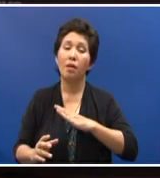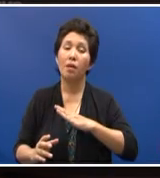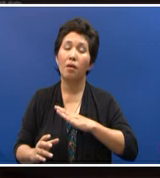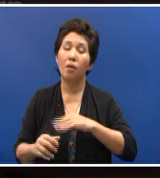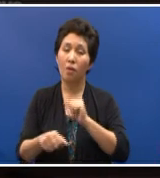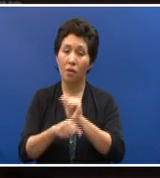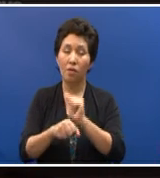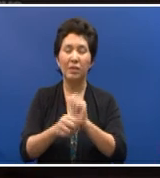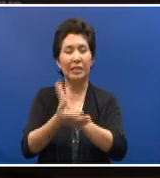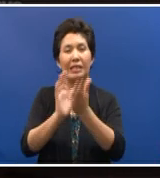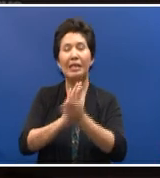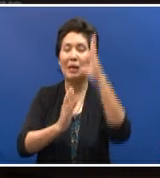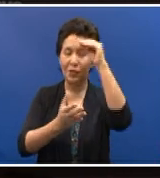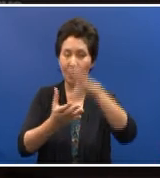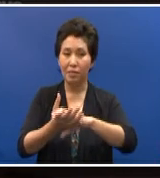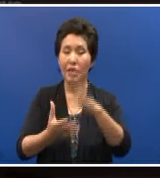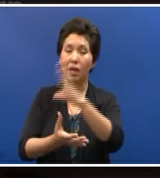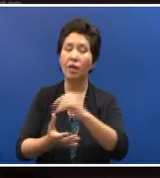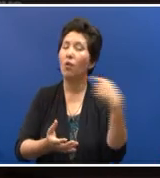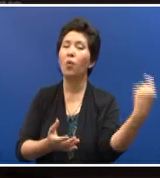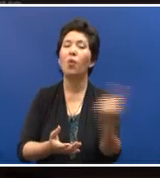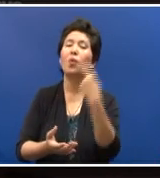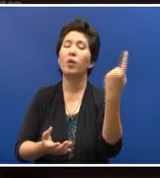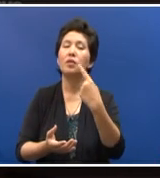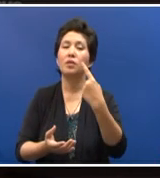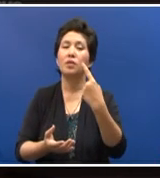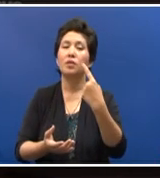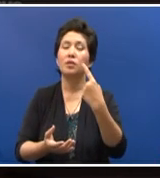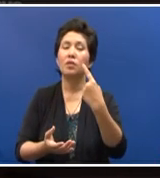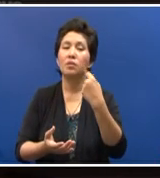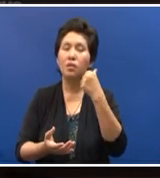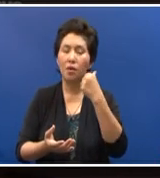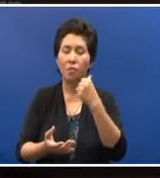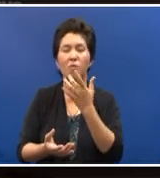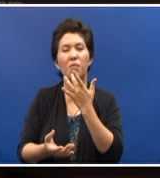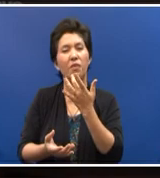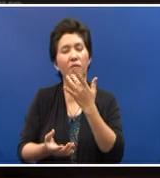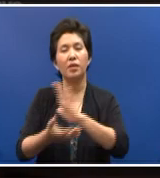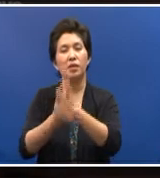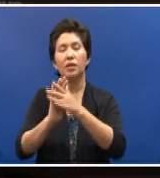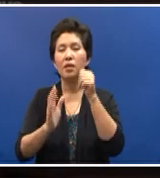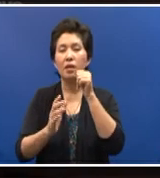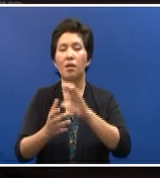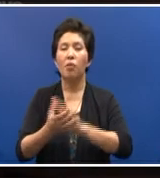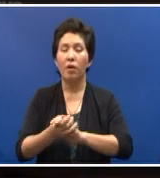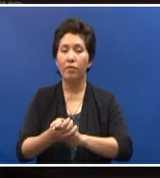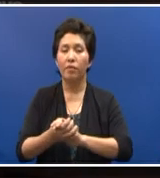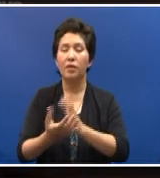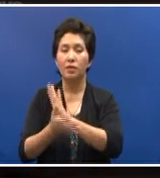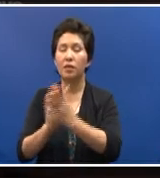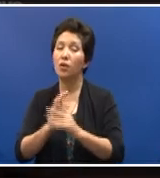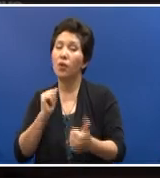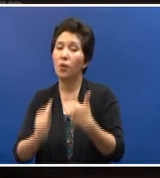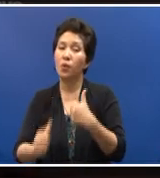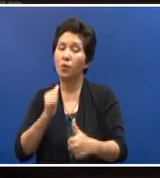be husband. Okay, and there are always women who prefer to build their careers nowadays. Okay,